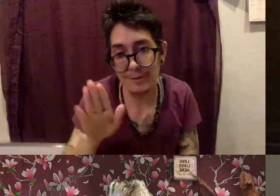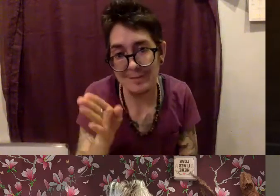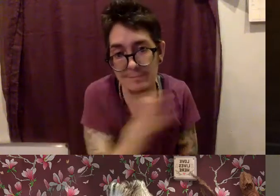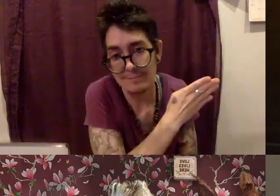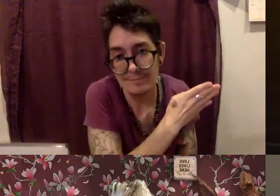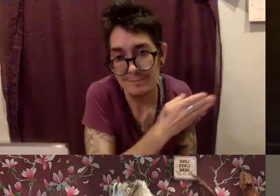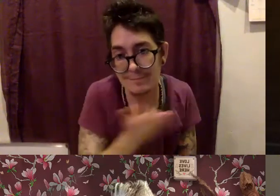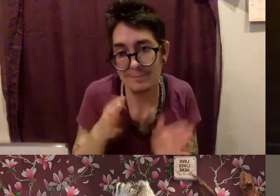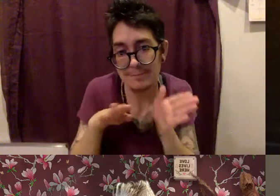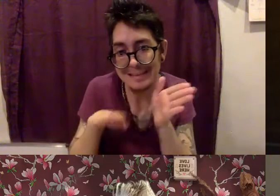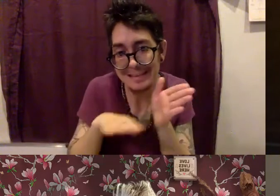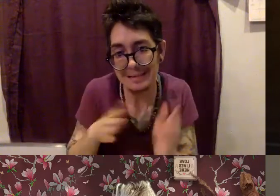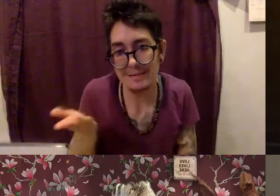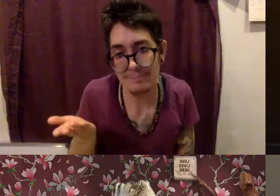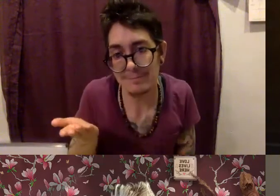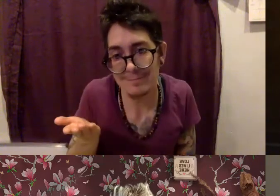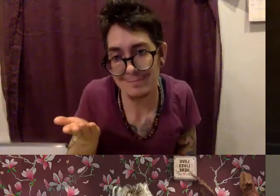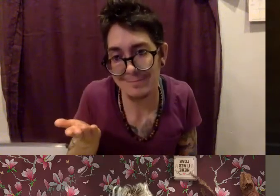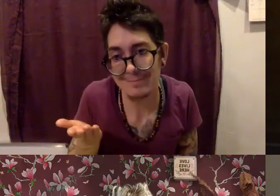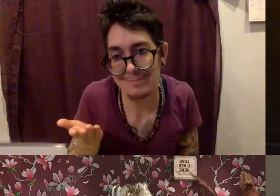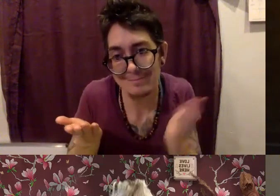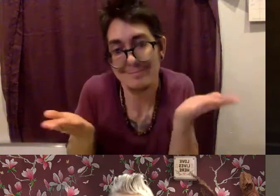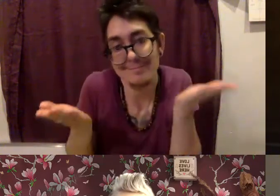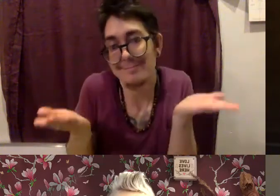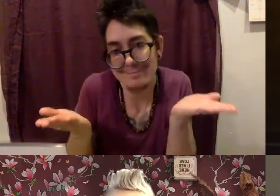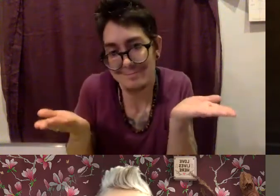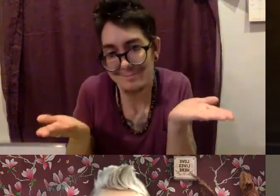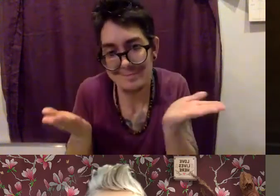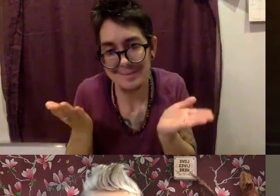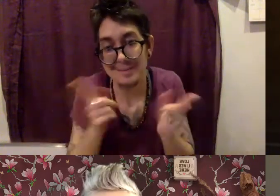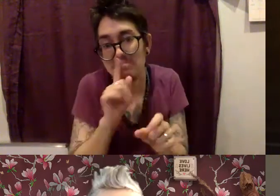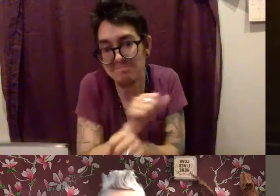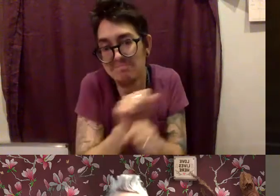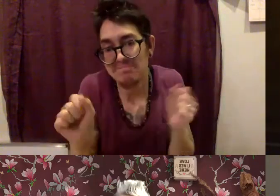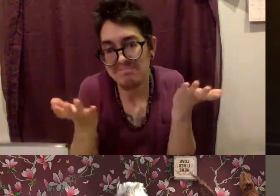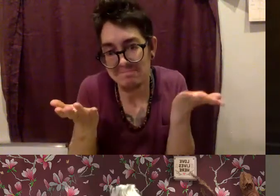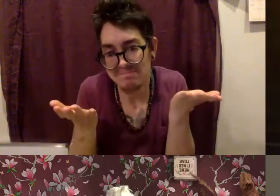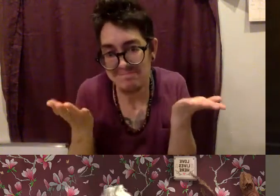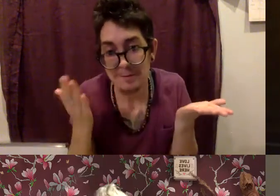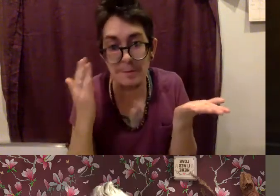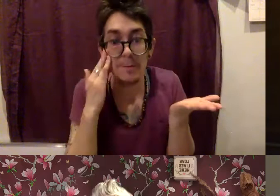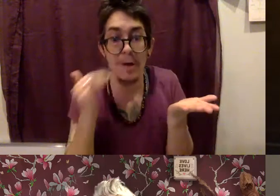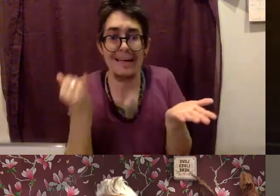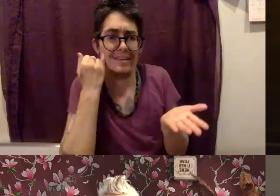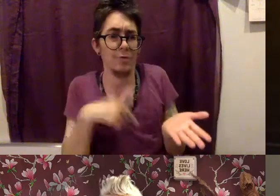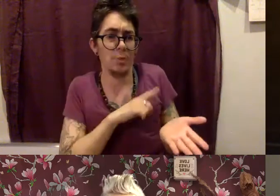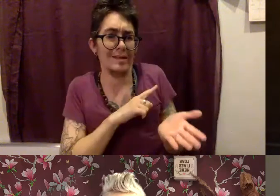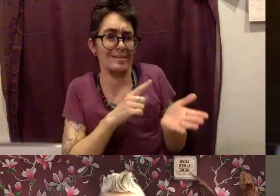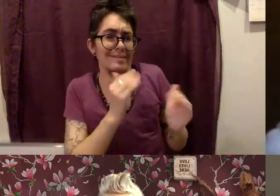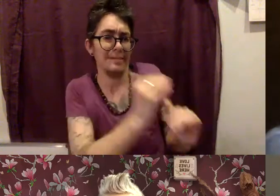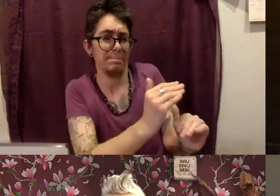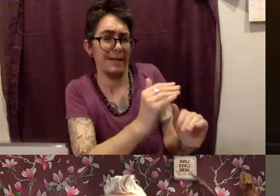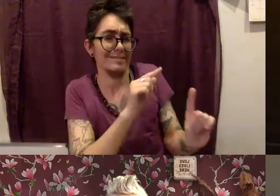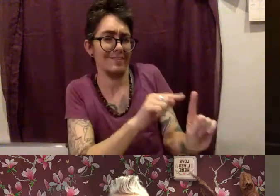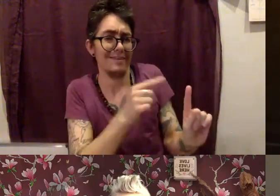I say abolish gender, the binary, abolish it. So we're just really throw